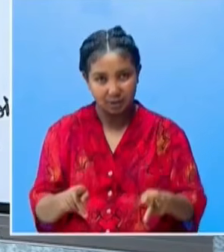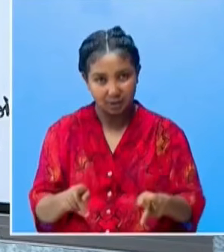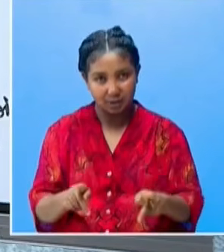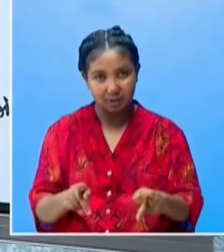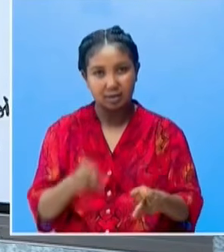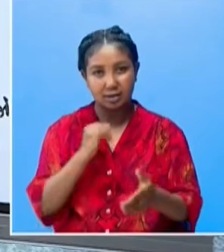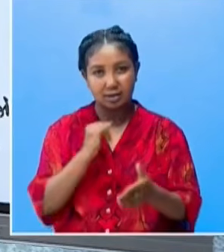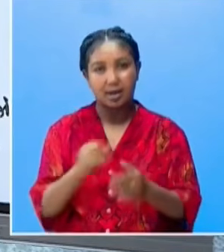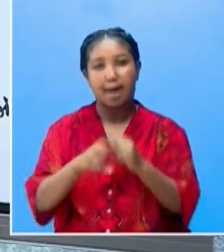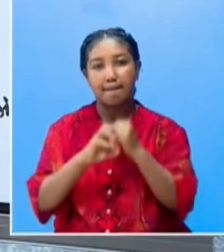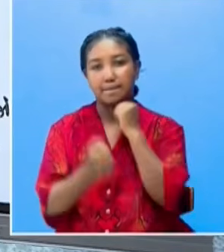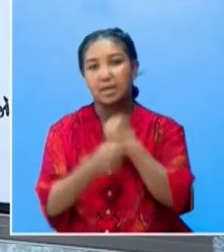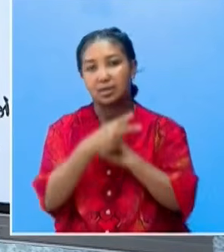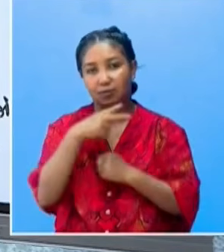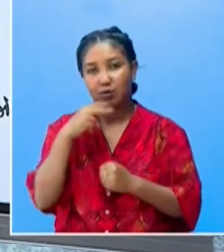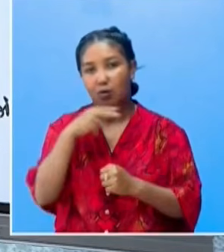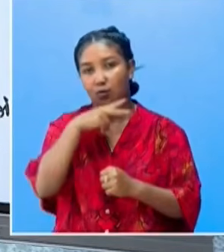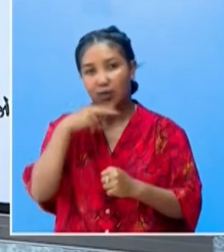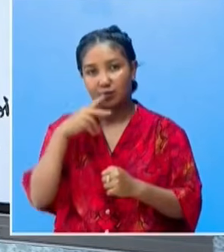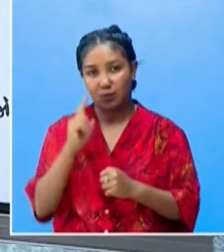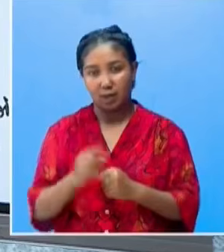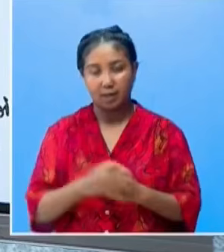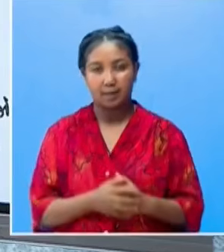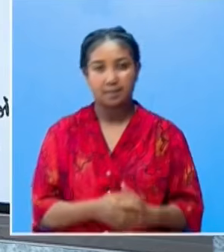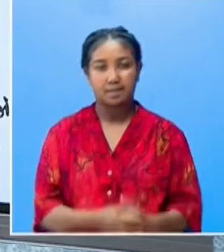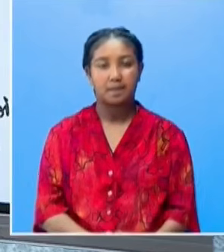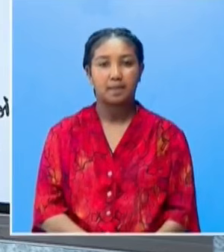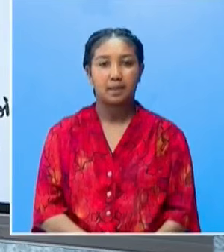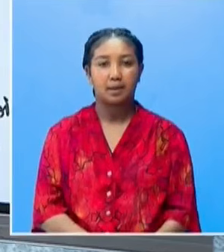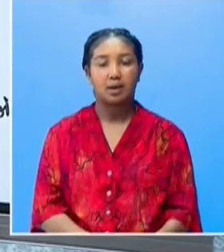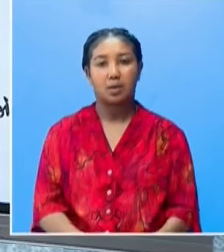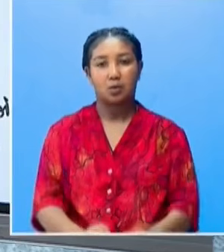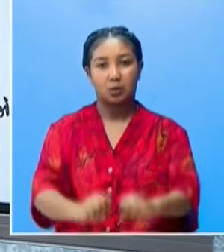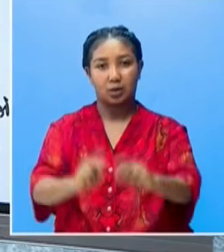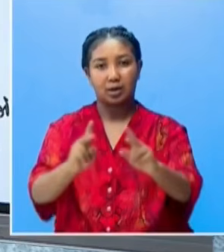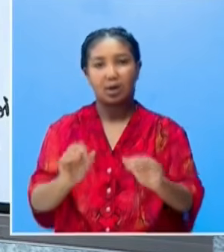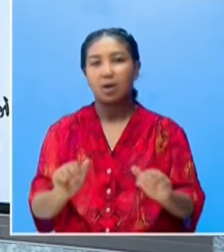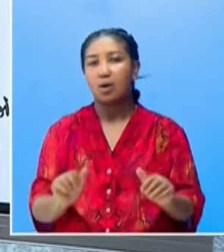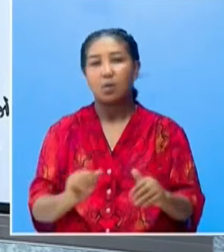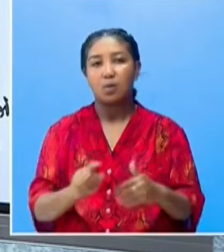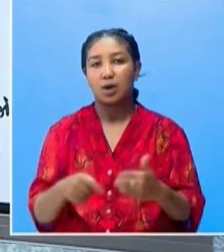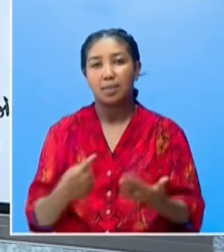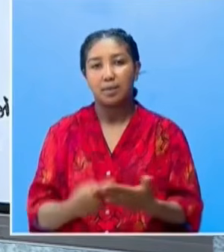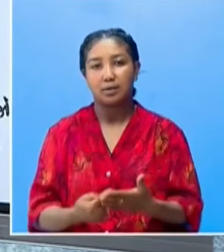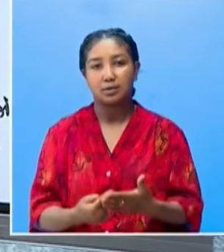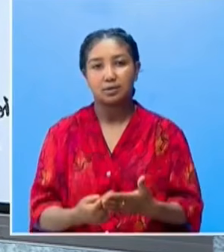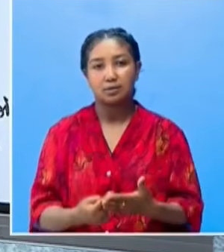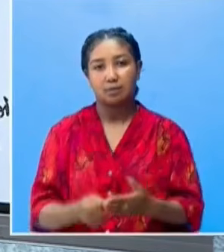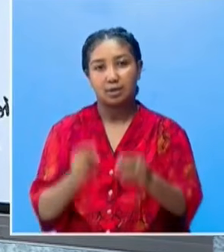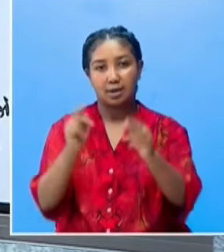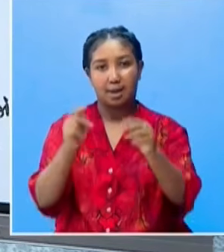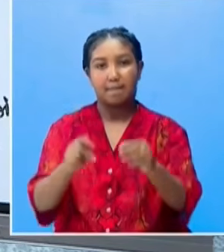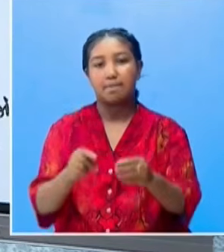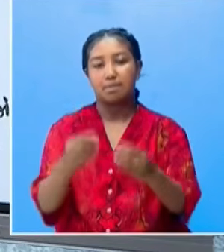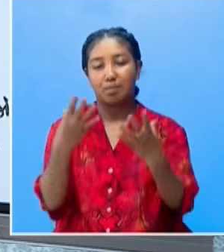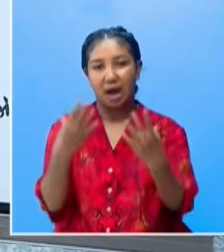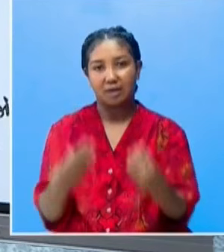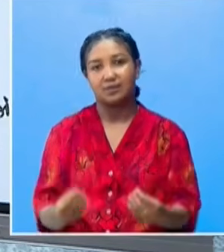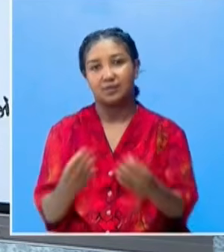is a base verb or verb one, right? Okay, how about in the passive